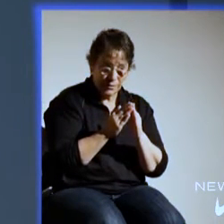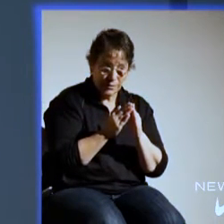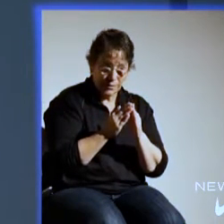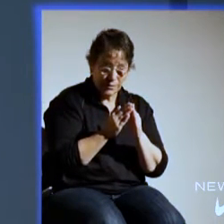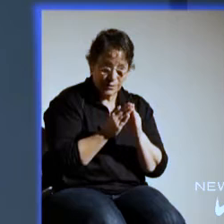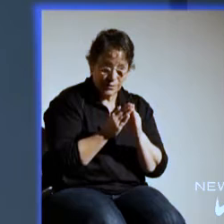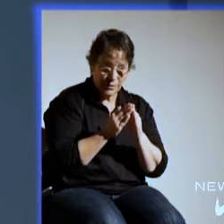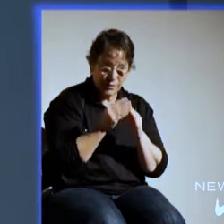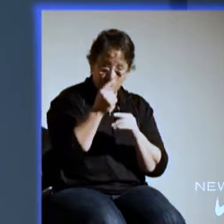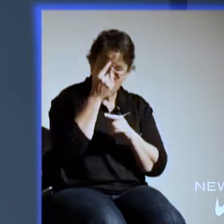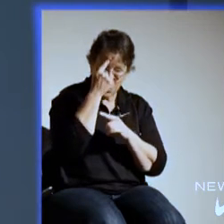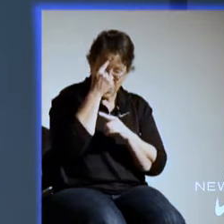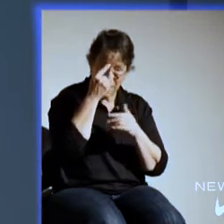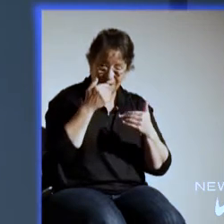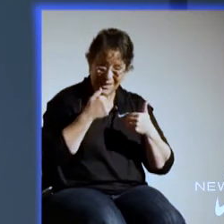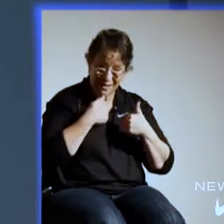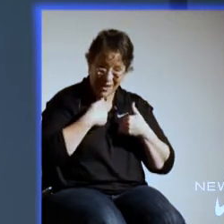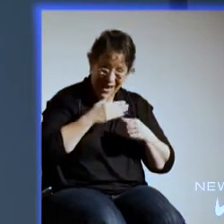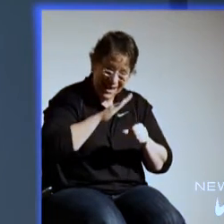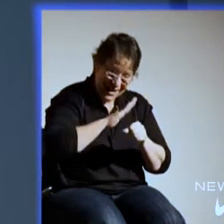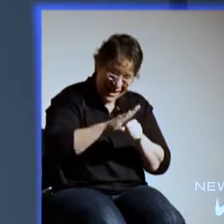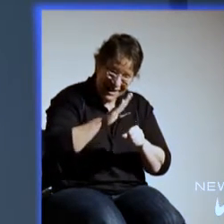have had their fill of the poison